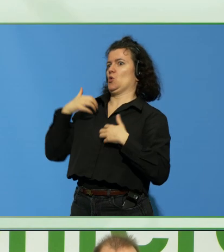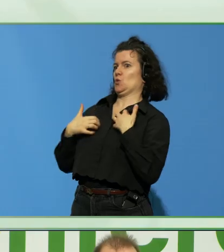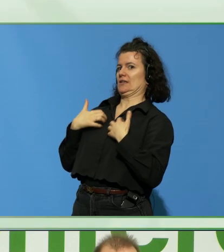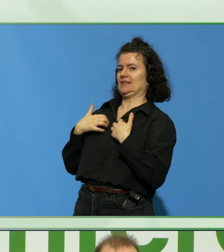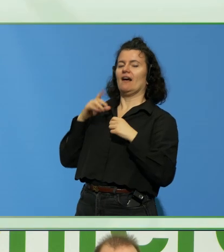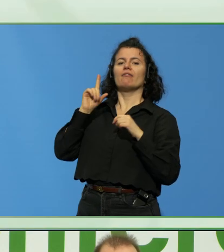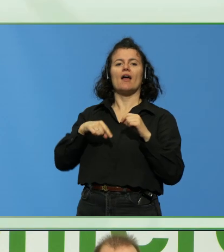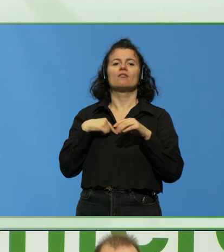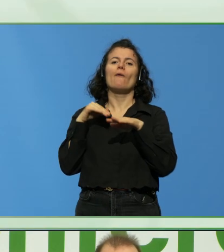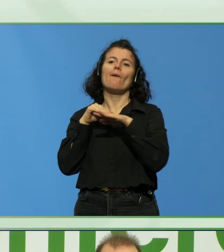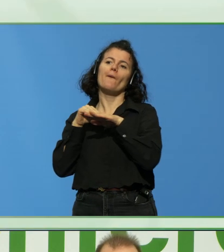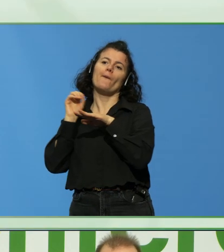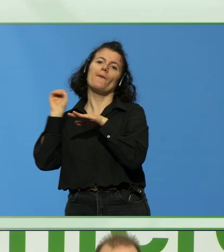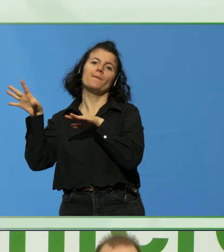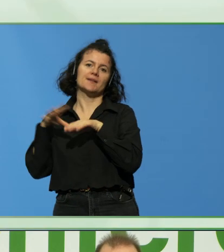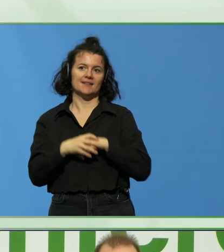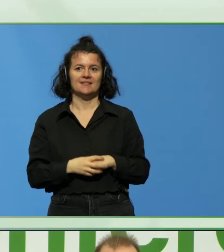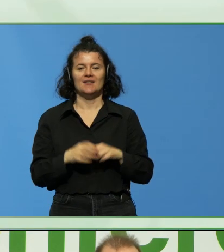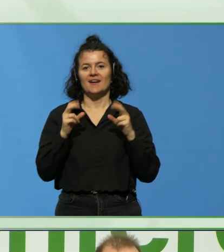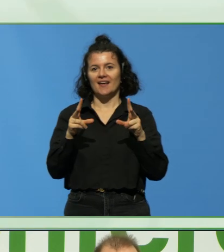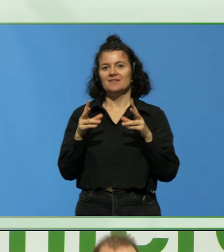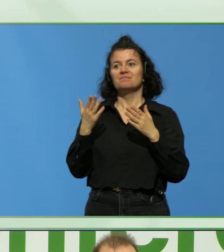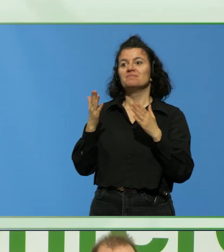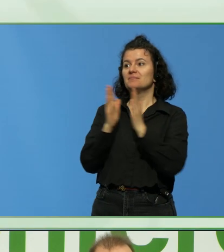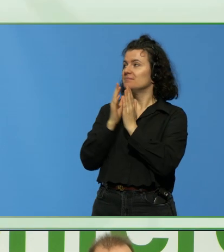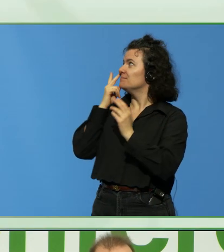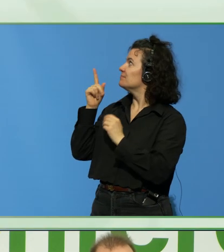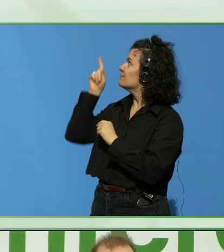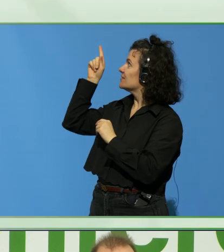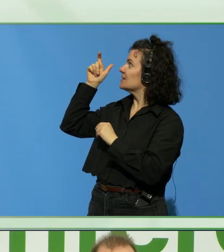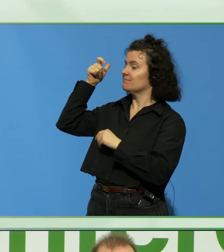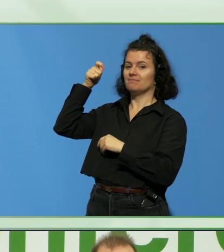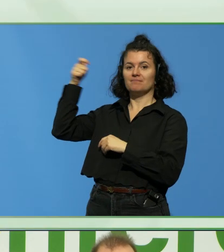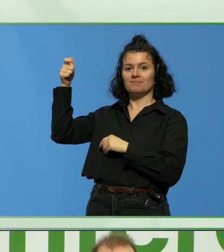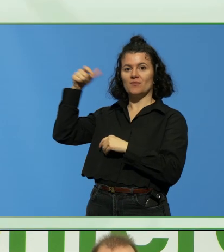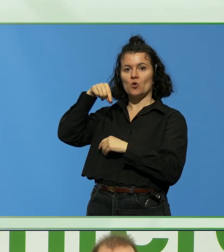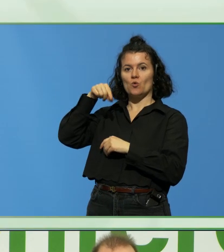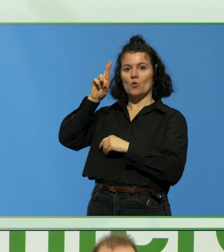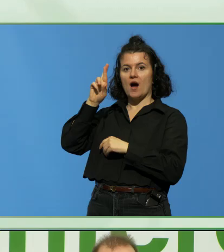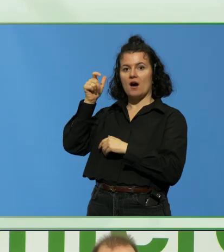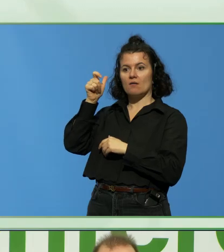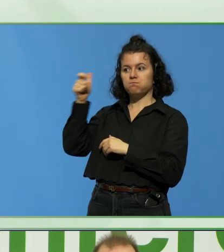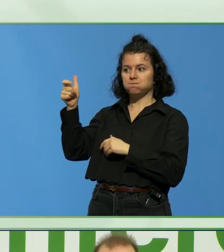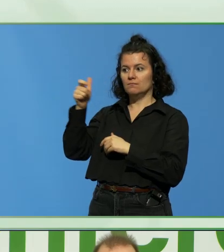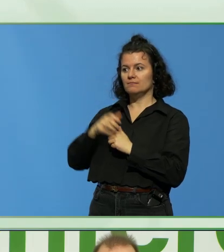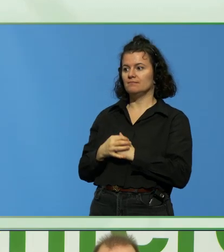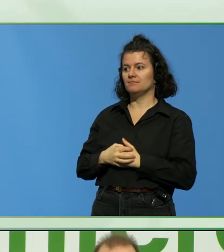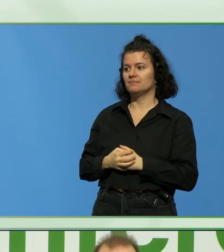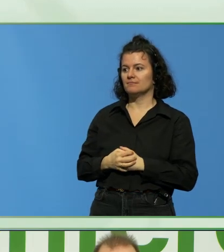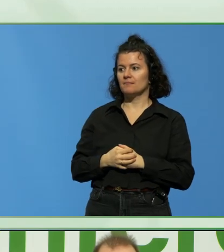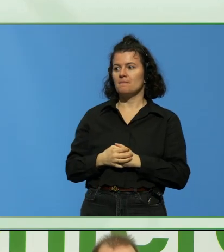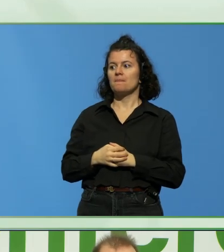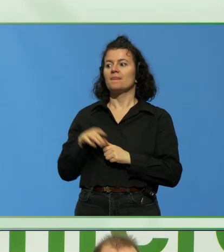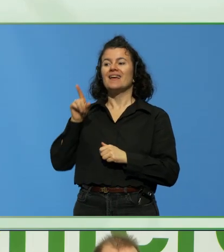even better. So, let's maybe take a moment to scan the QR code here to come to the Disability Equality in Media webpage of